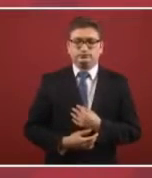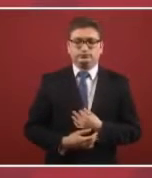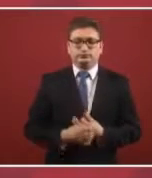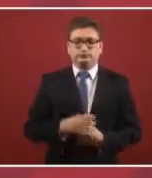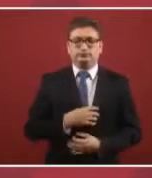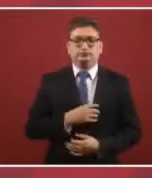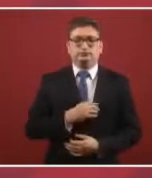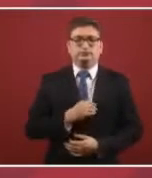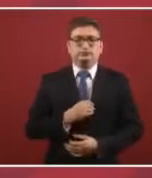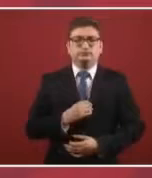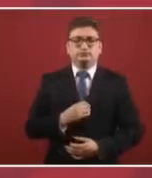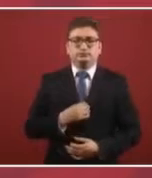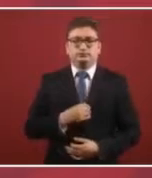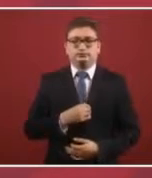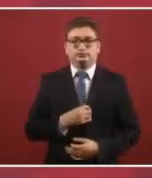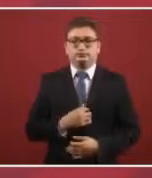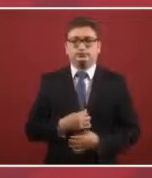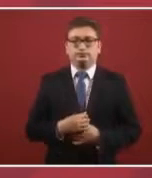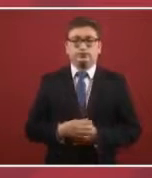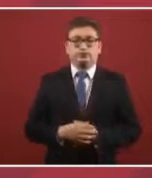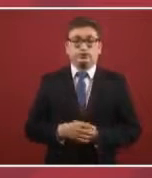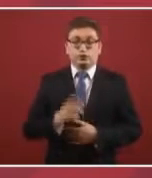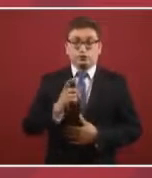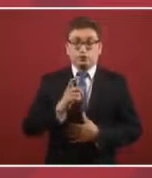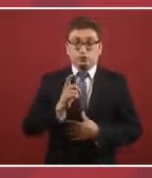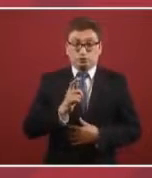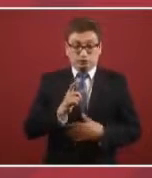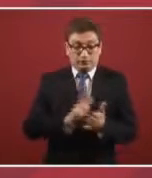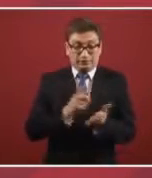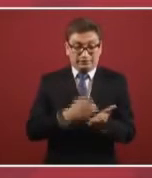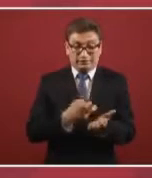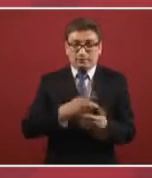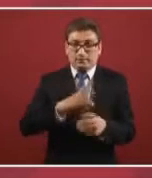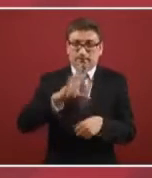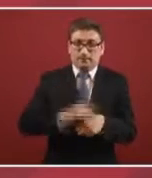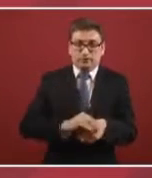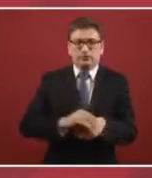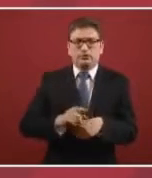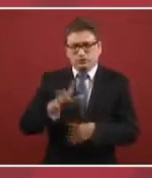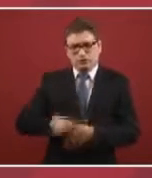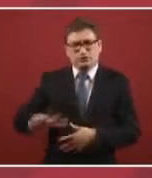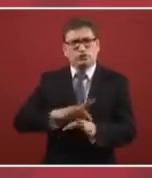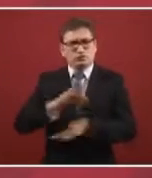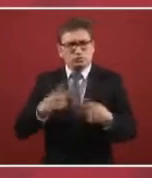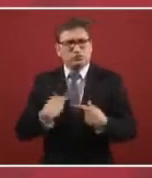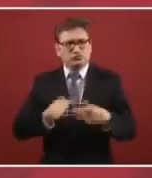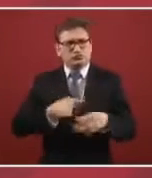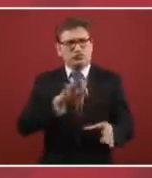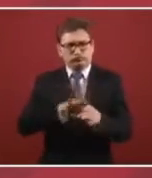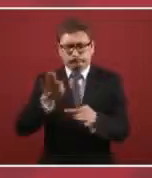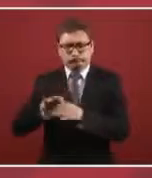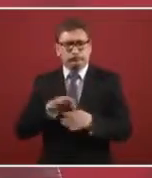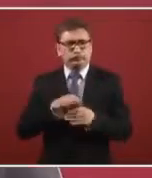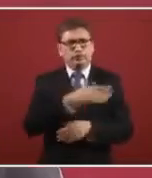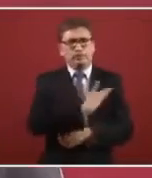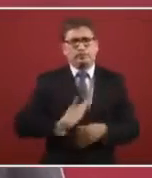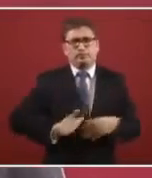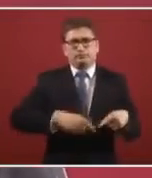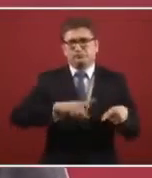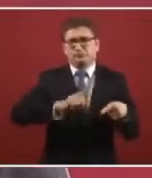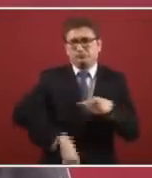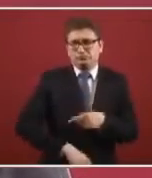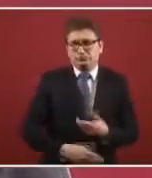mediante That la revocación del mandato via the revocation of mandate, los ciudadanos the puedan citizen can then